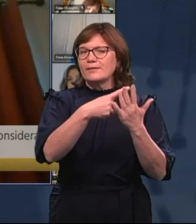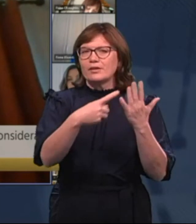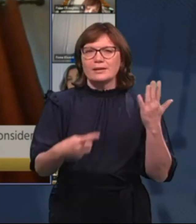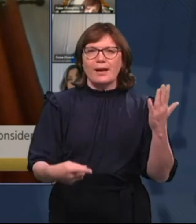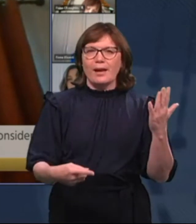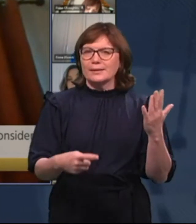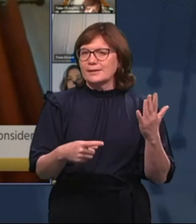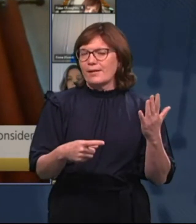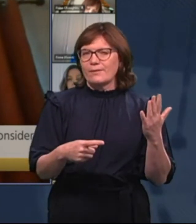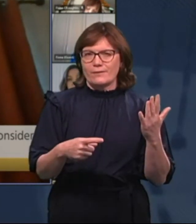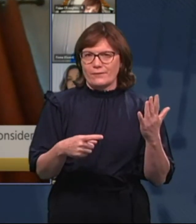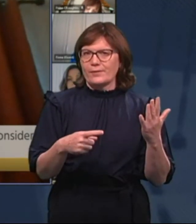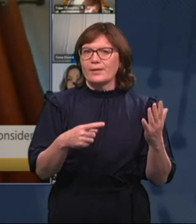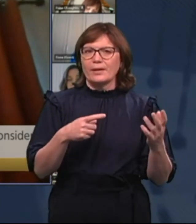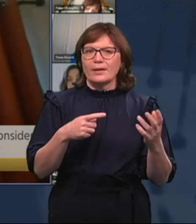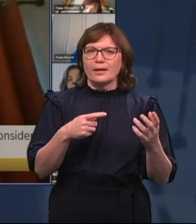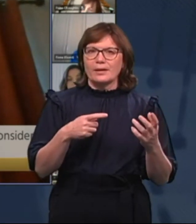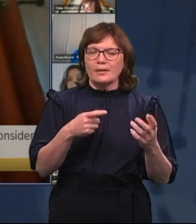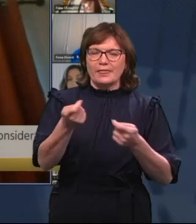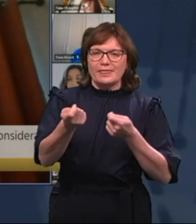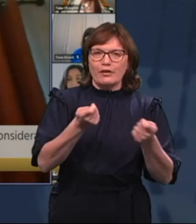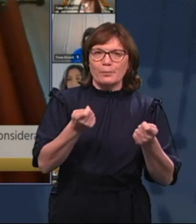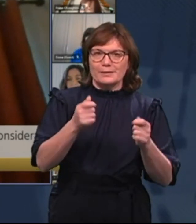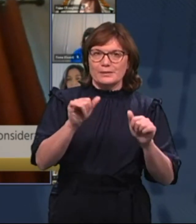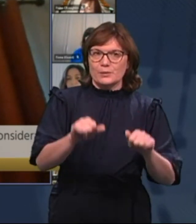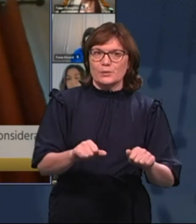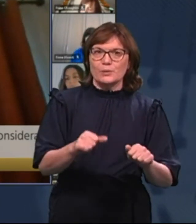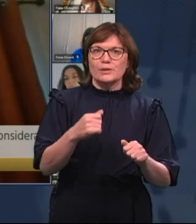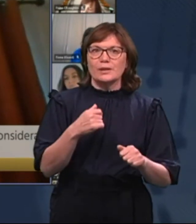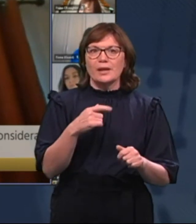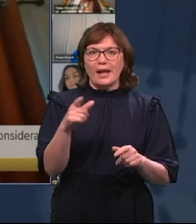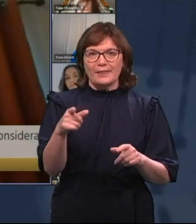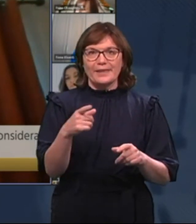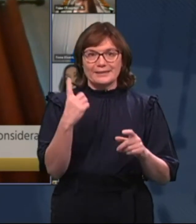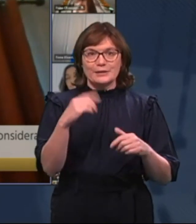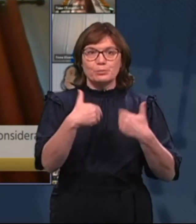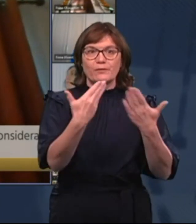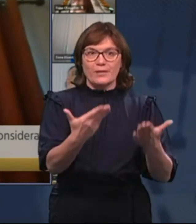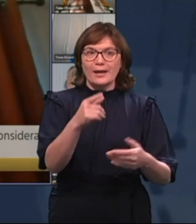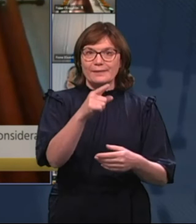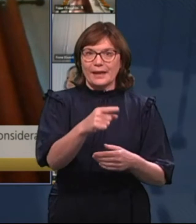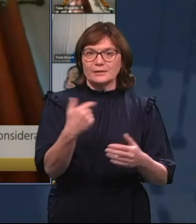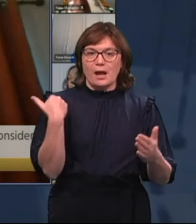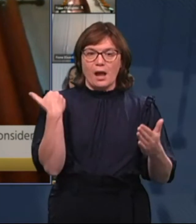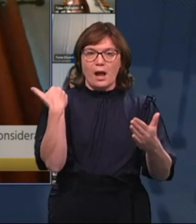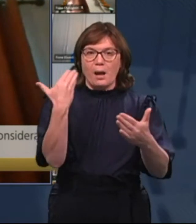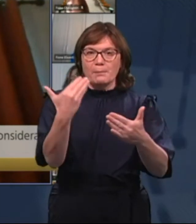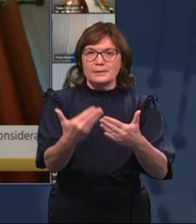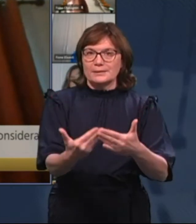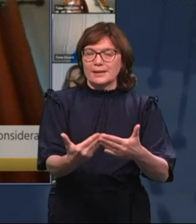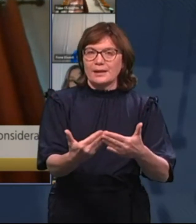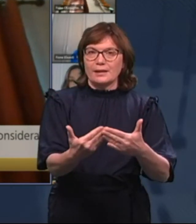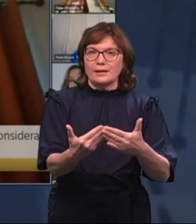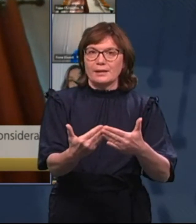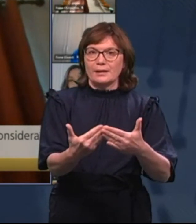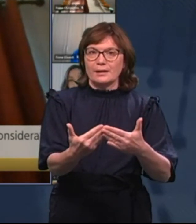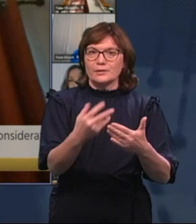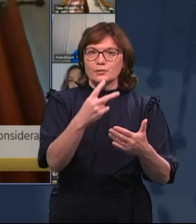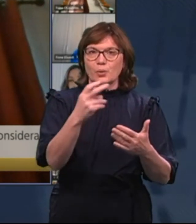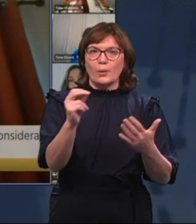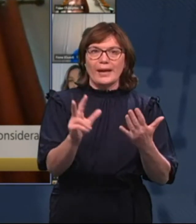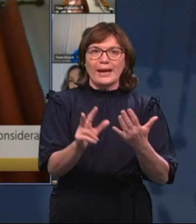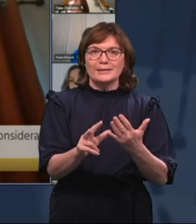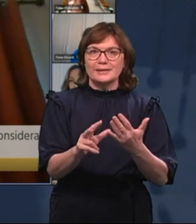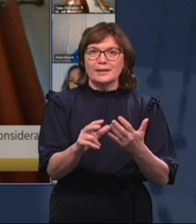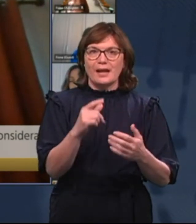ABI, but it was a wide range. But they did have physio and OT there, during the week. But that was brought back